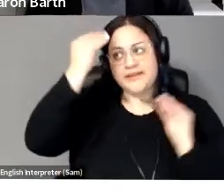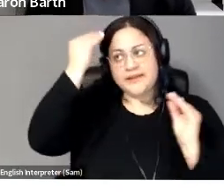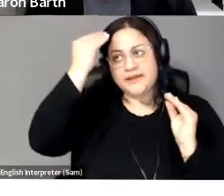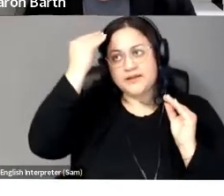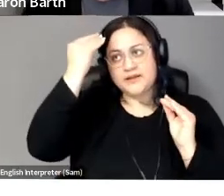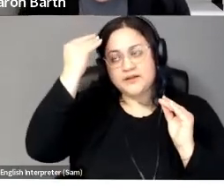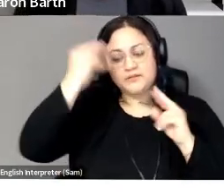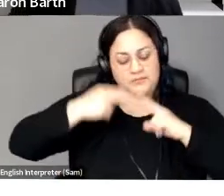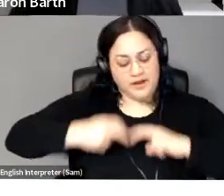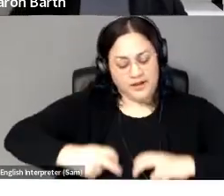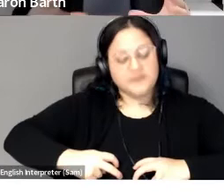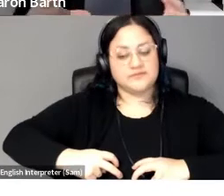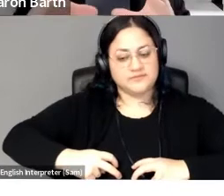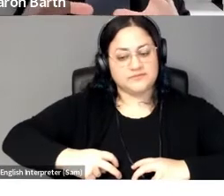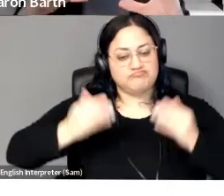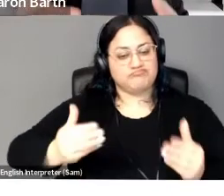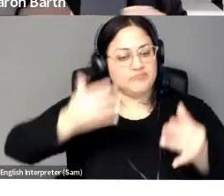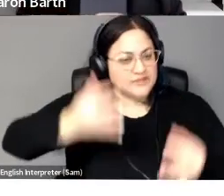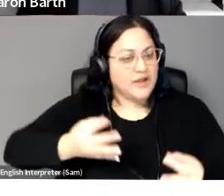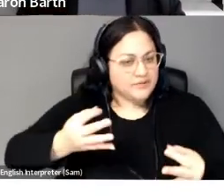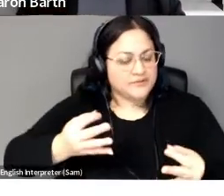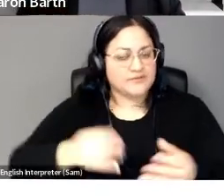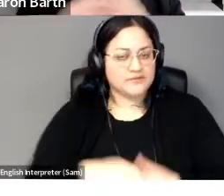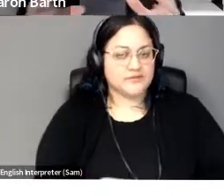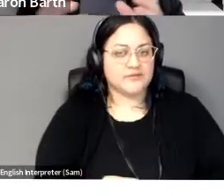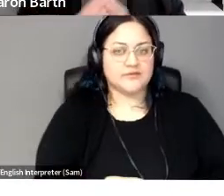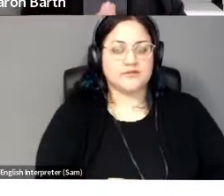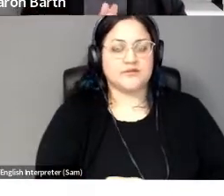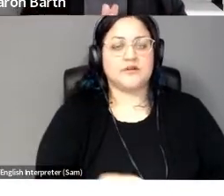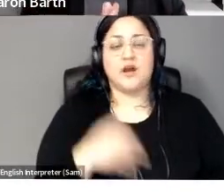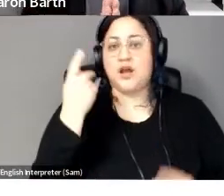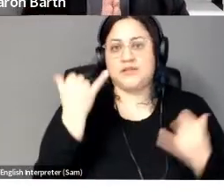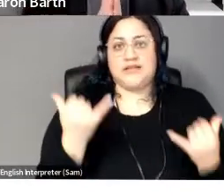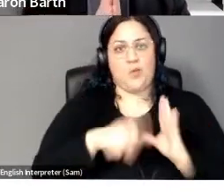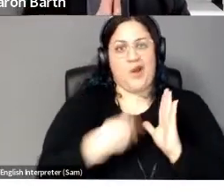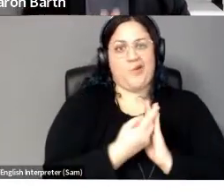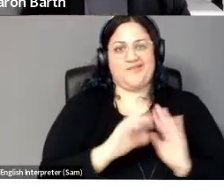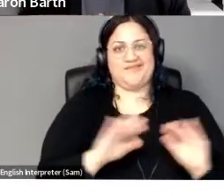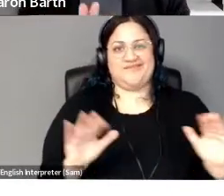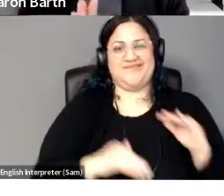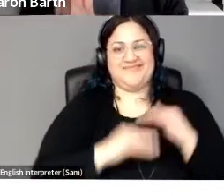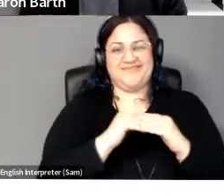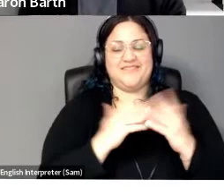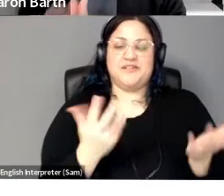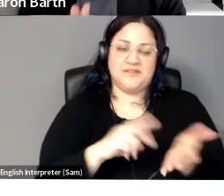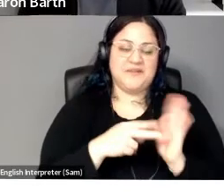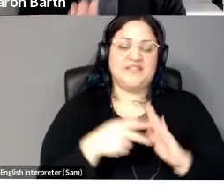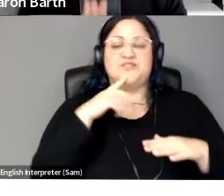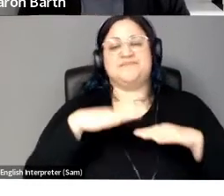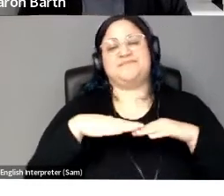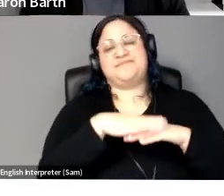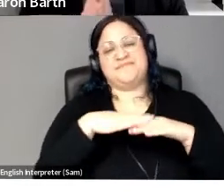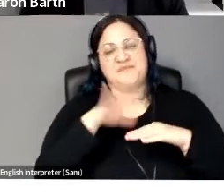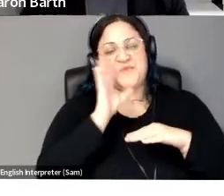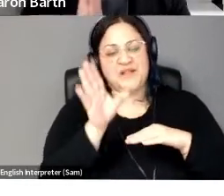only really scratch the surface. I can only really show you the tip of the iceberg. We're going to look at unconscious bias